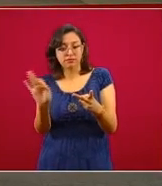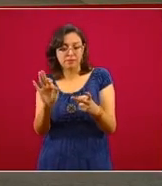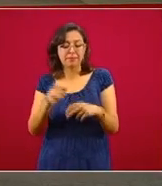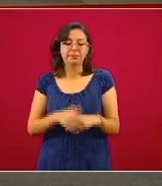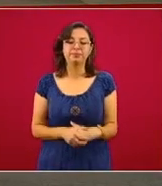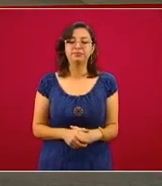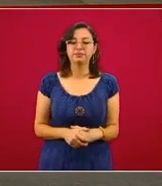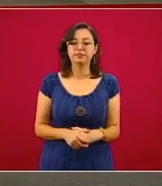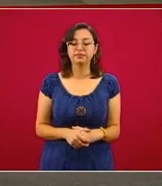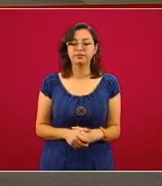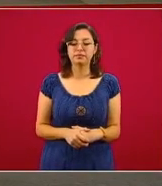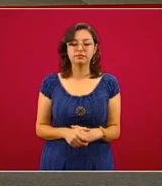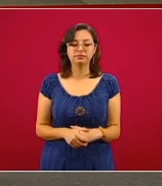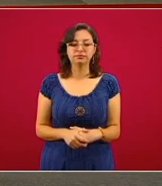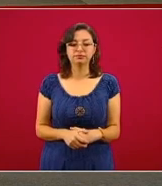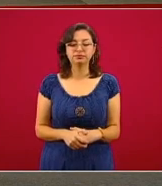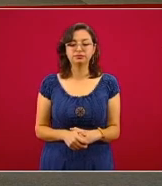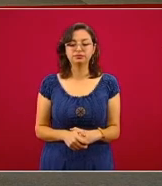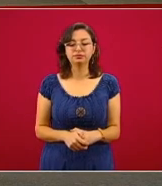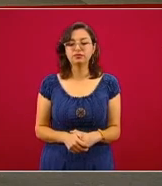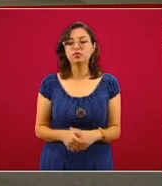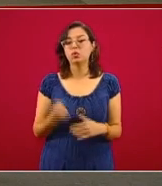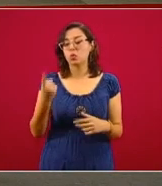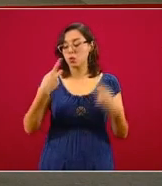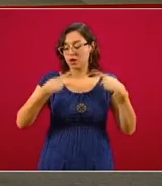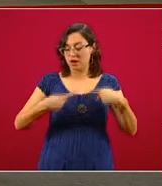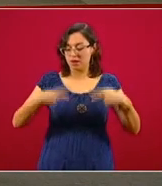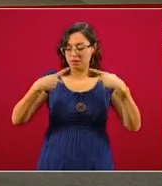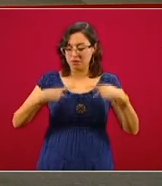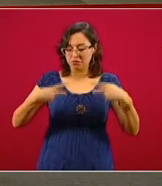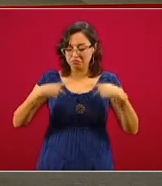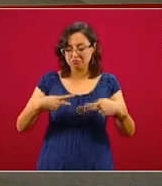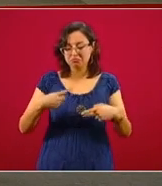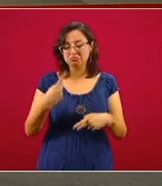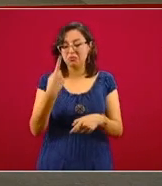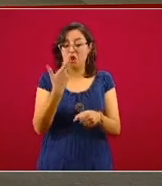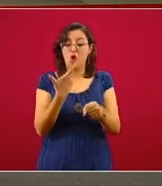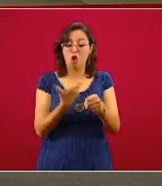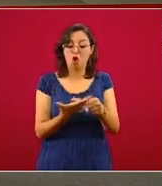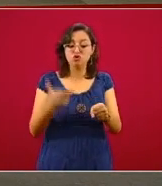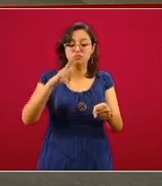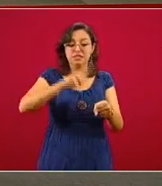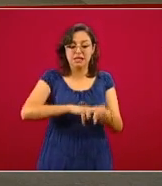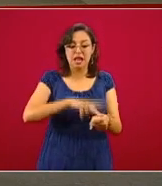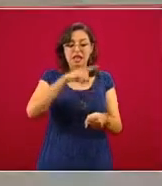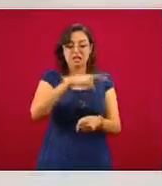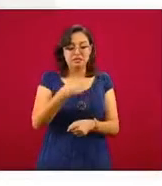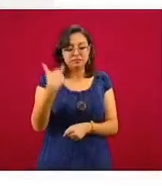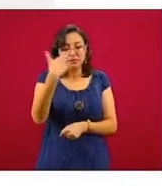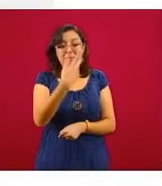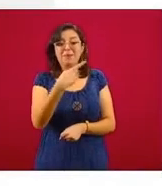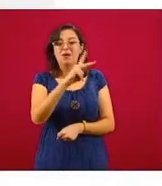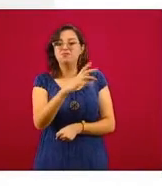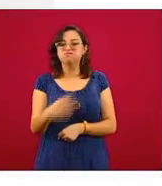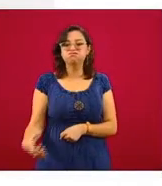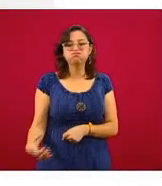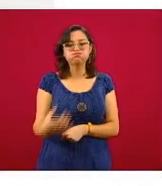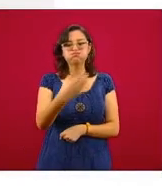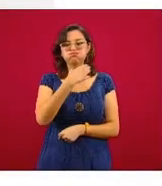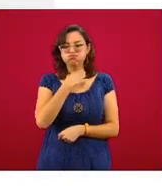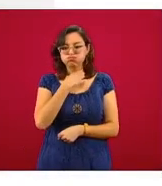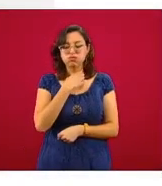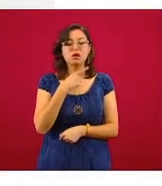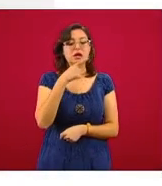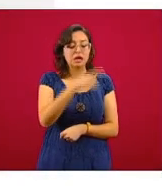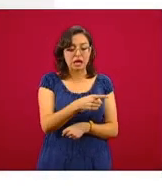Somebody is at a respiratory evaluation unit in a hospital that is at capacity. They're in